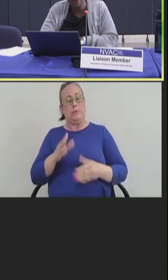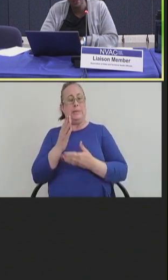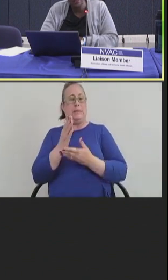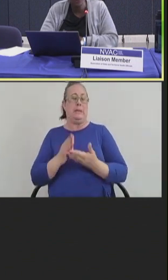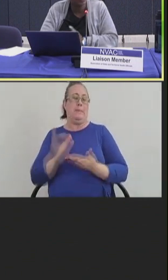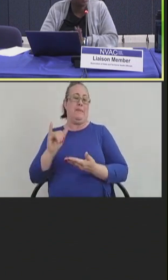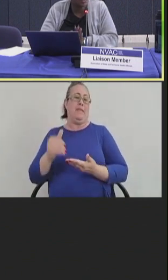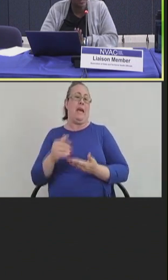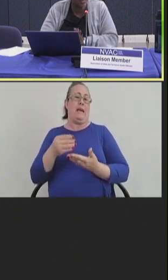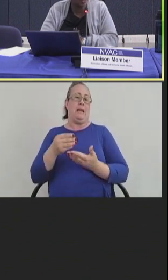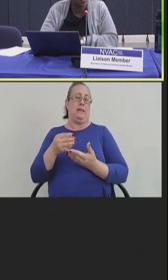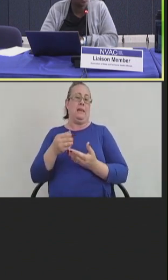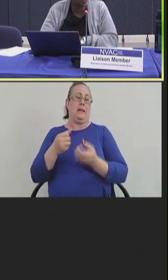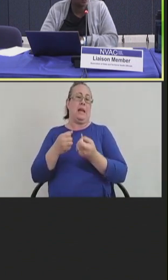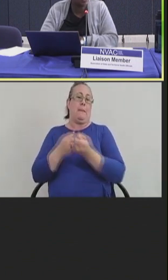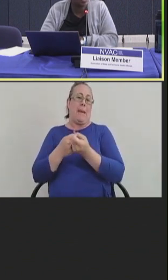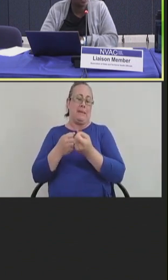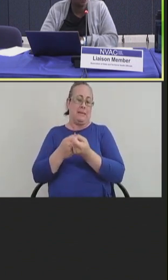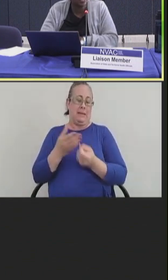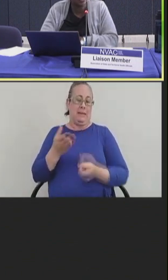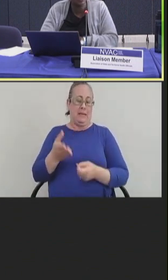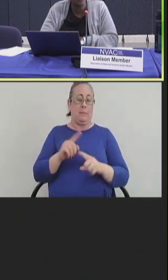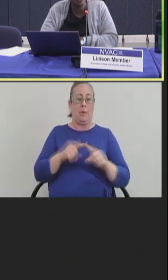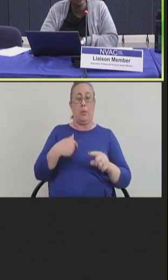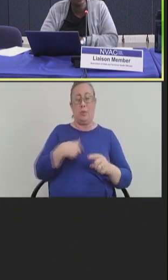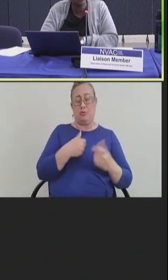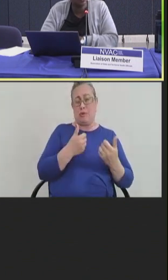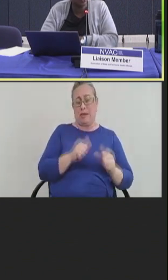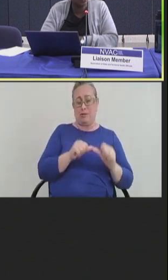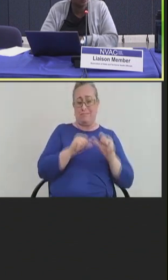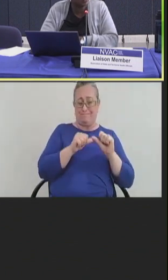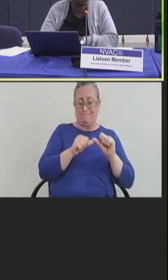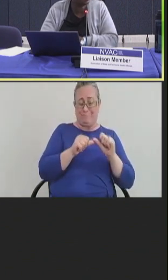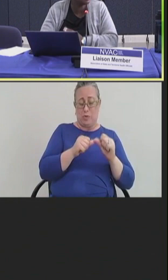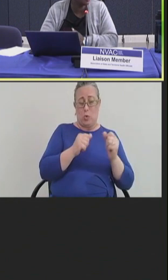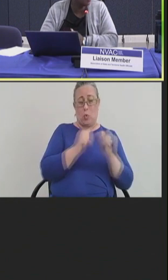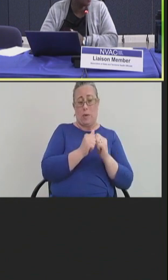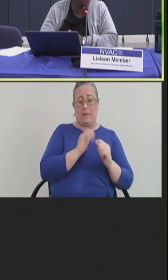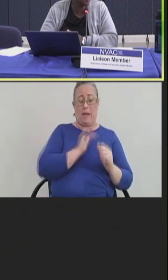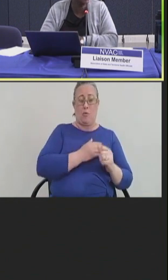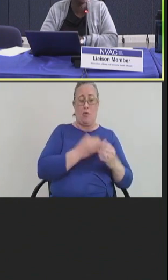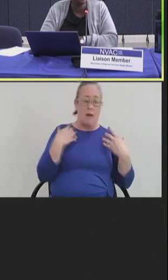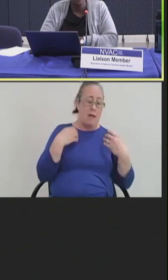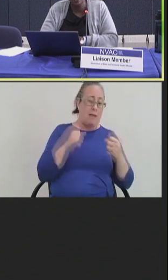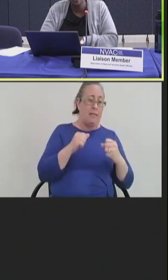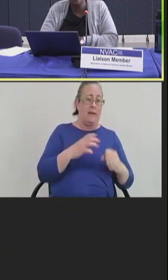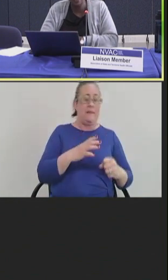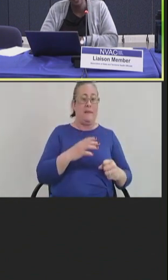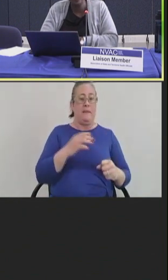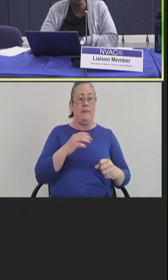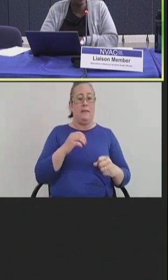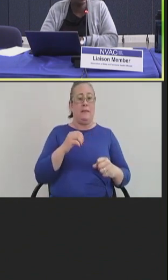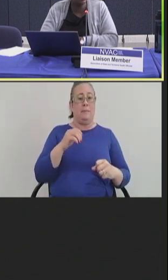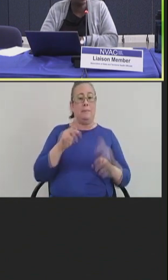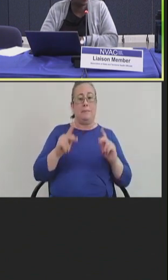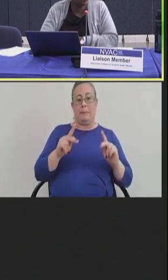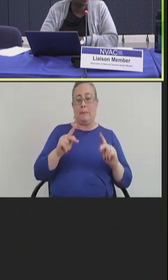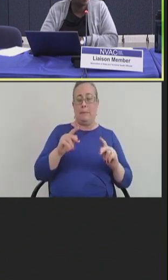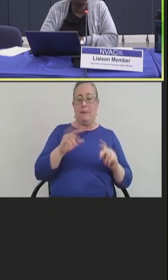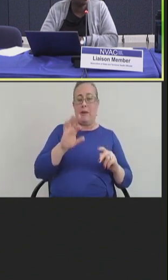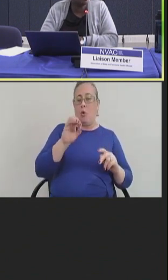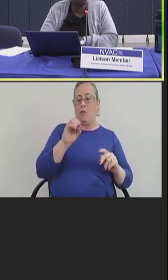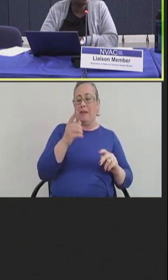there. So we're just continuing to try to maintain our capacity with our state and territory health officials and all of our partners as we move